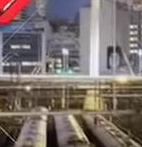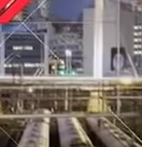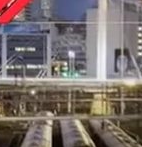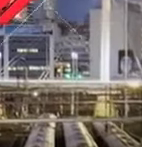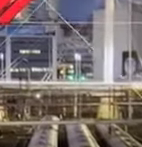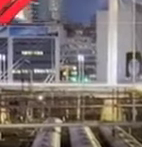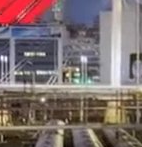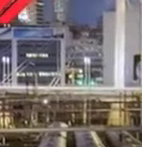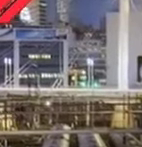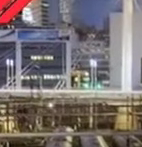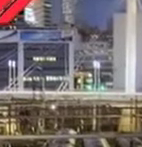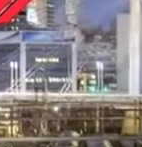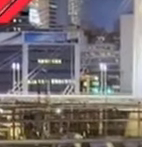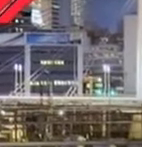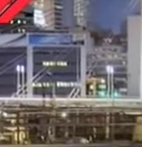eNCA.com.